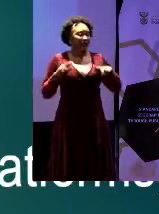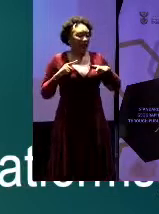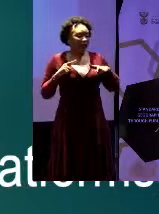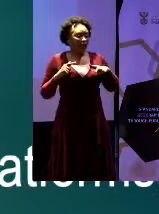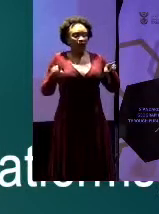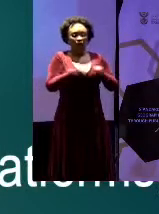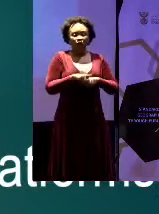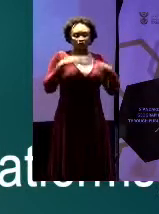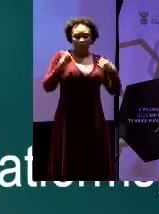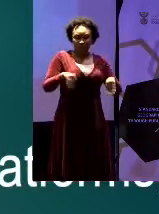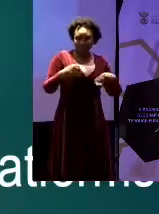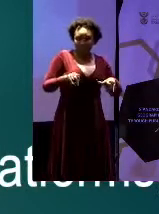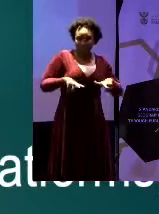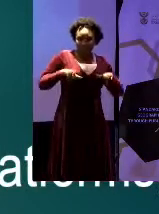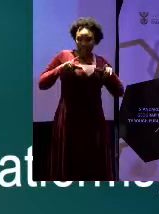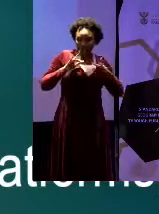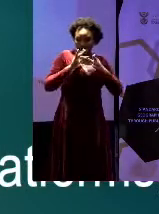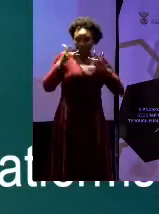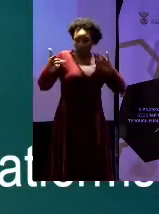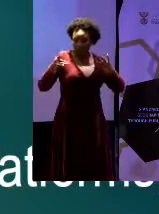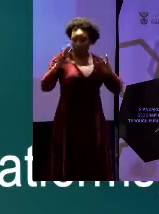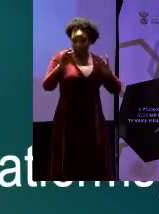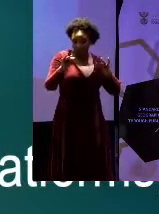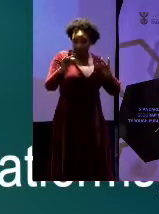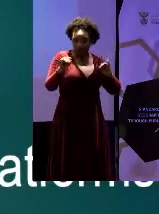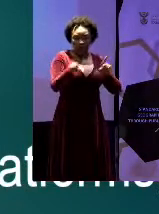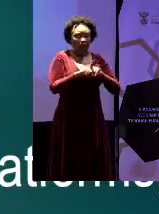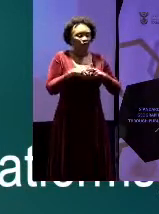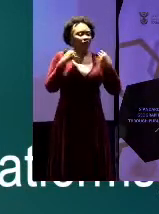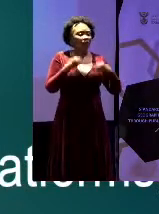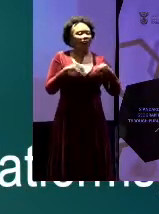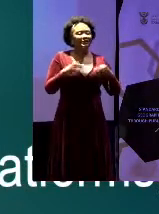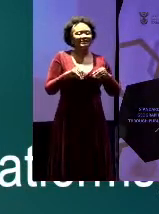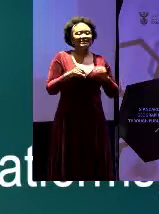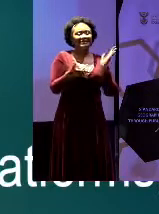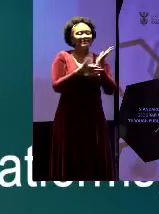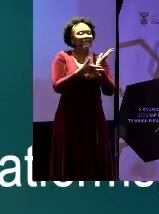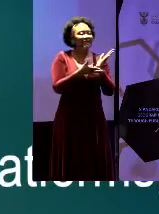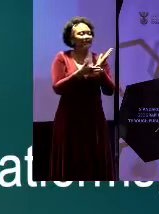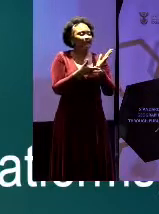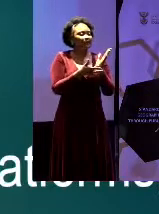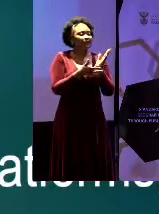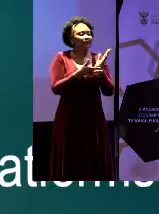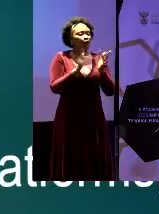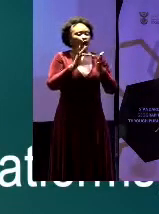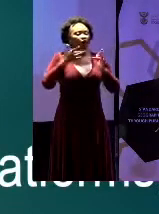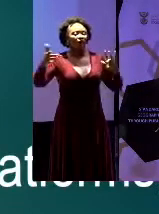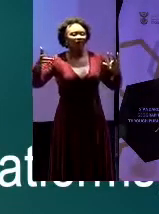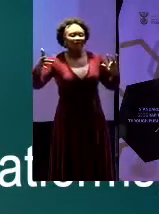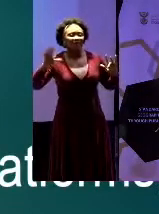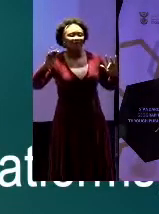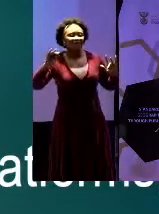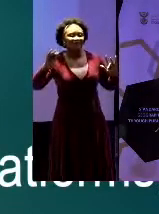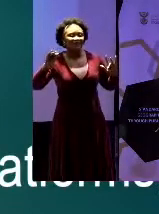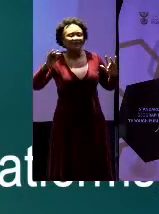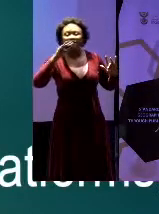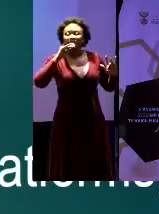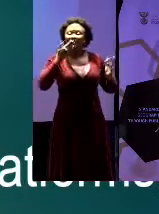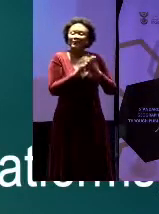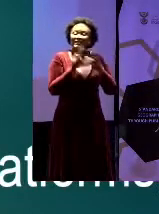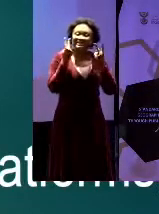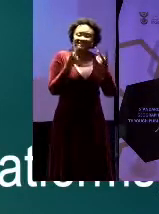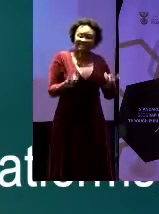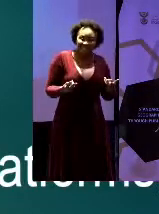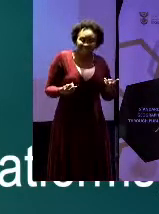Live, online link on that. And Business Tech online link. So you can see the extensive media coverage which